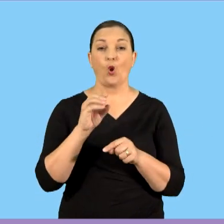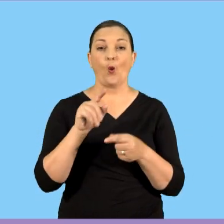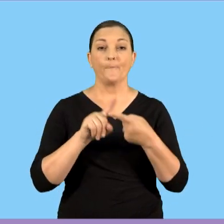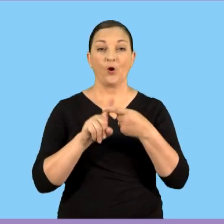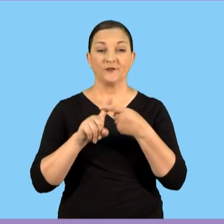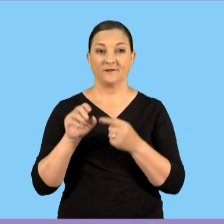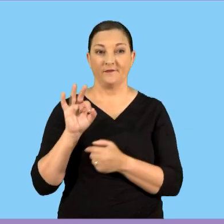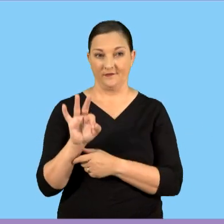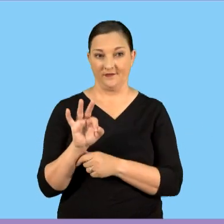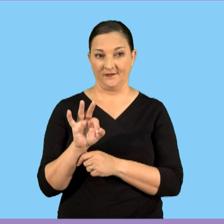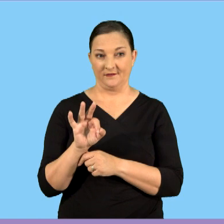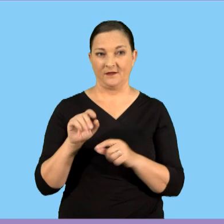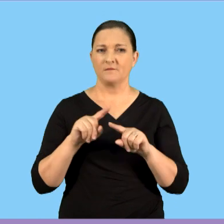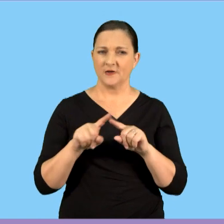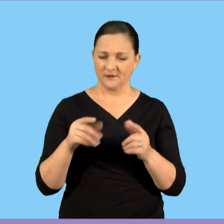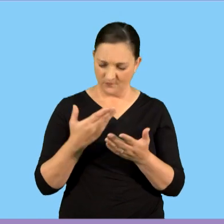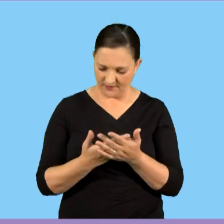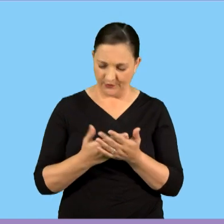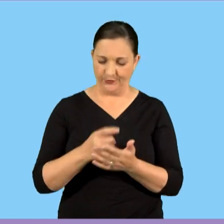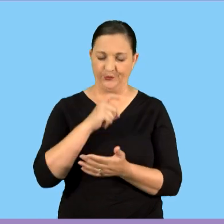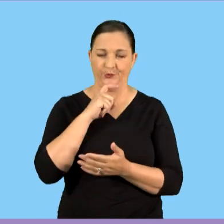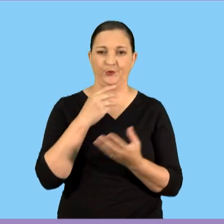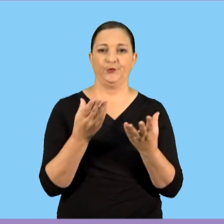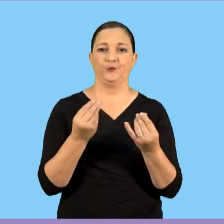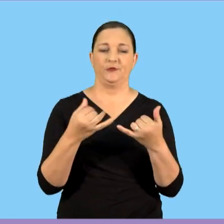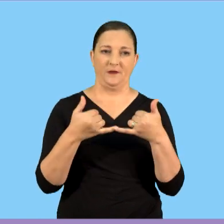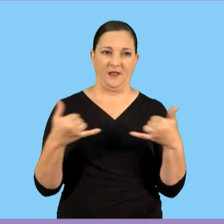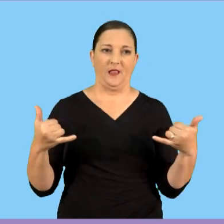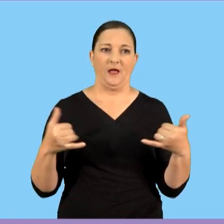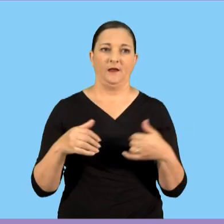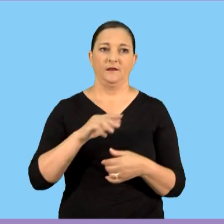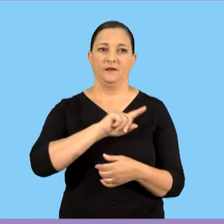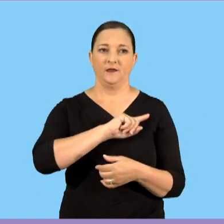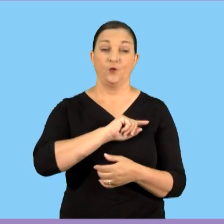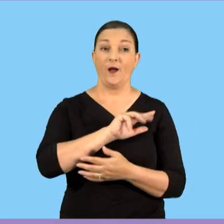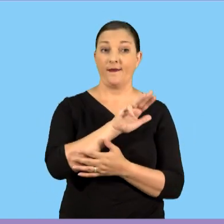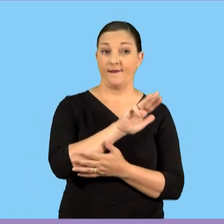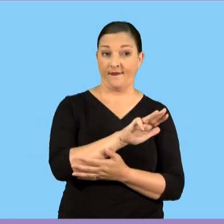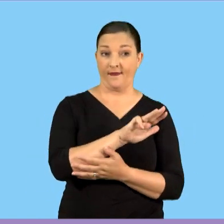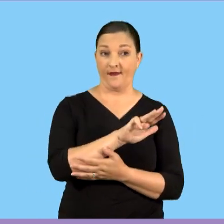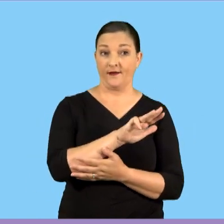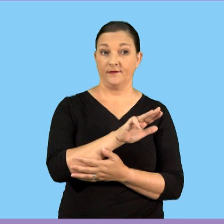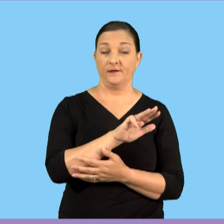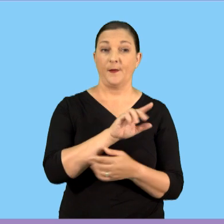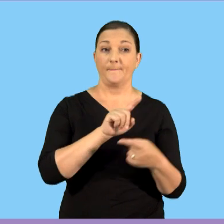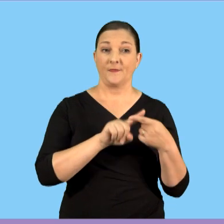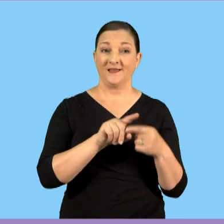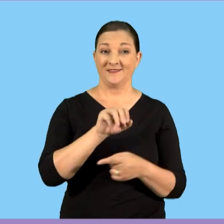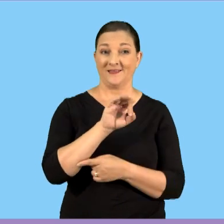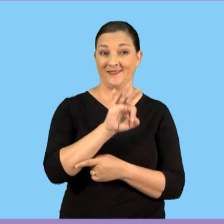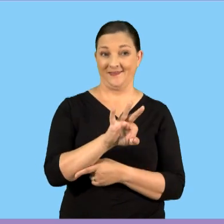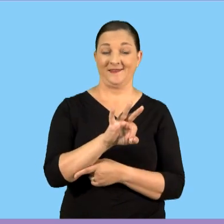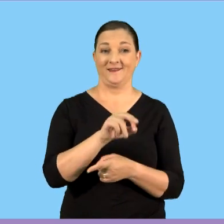is 12. But again, we can use our number line where I will be on the 9. And because